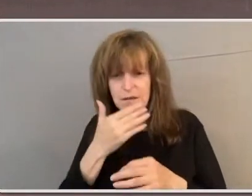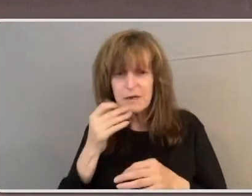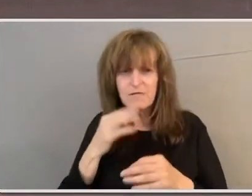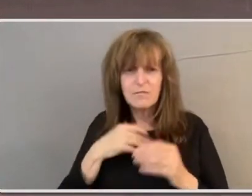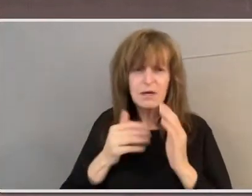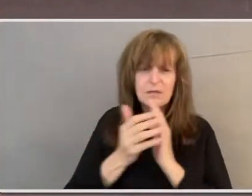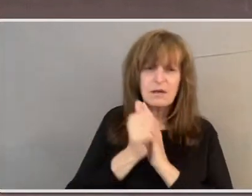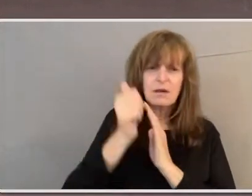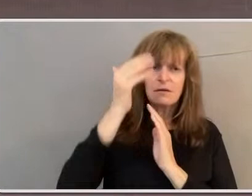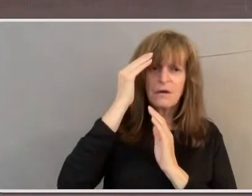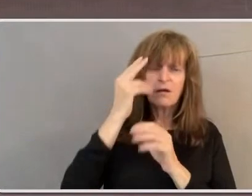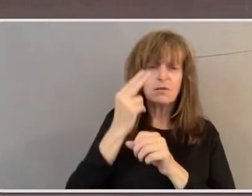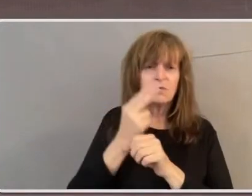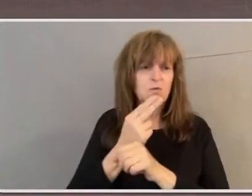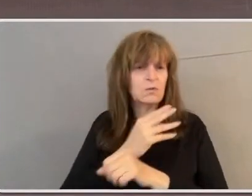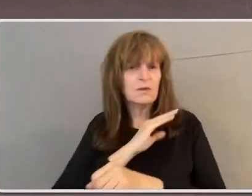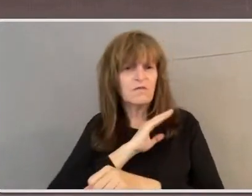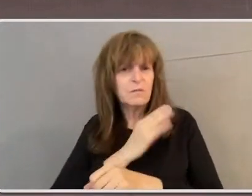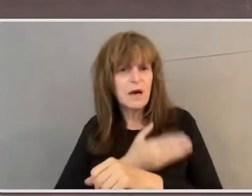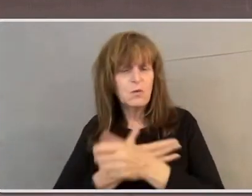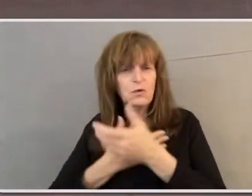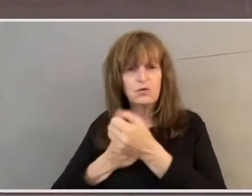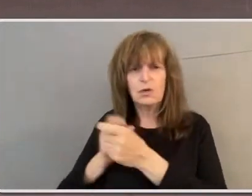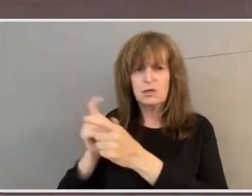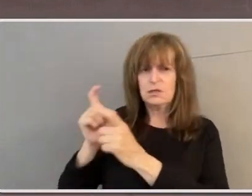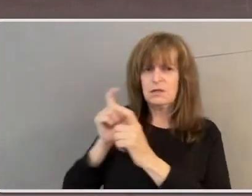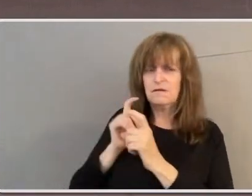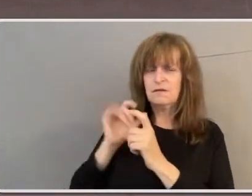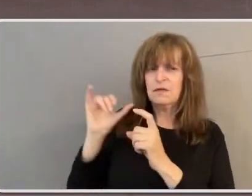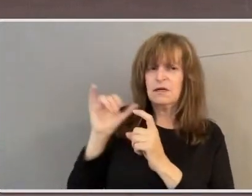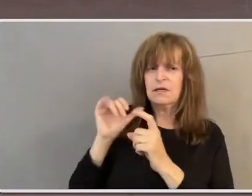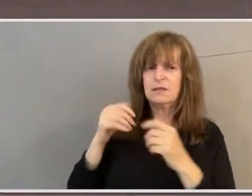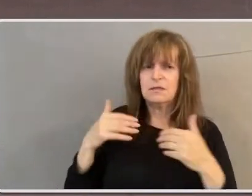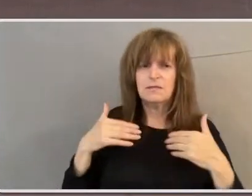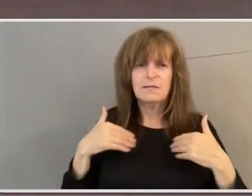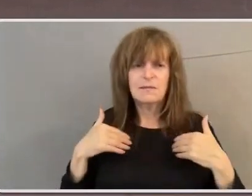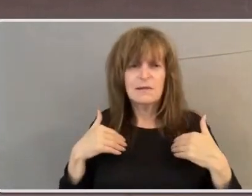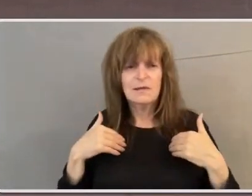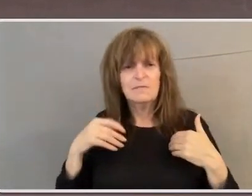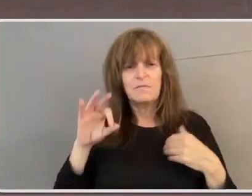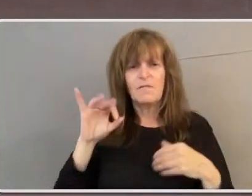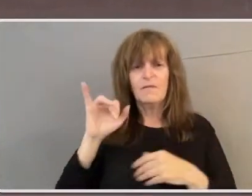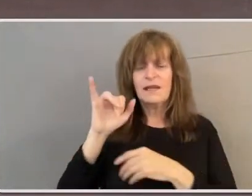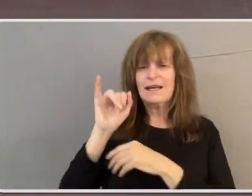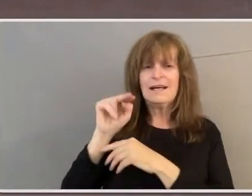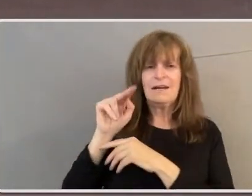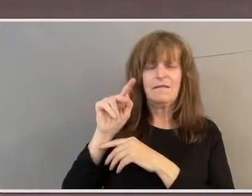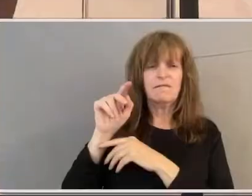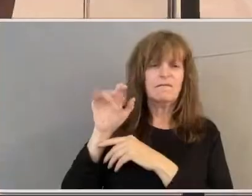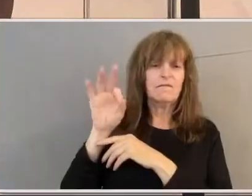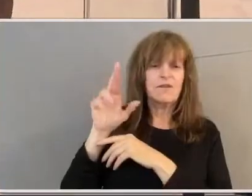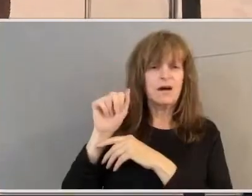trusts reposed in me as the Minister of Infrastructure of the Province of Ontario, so help me God.